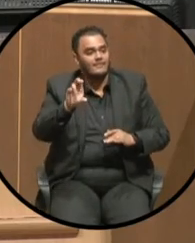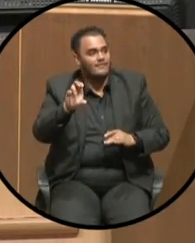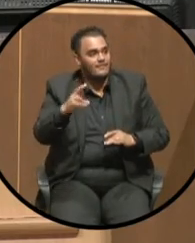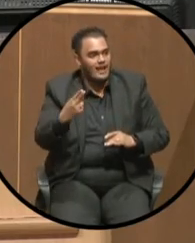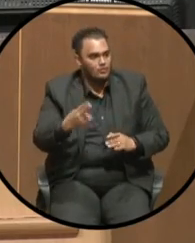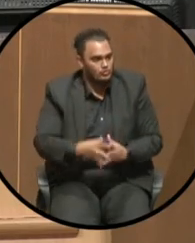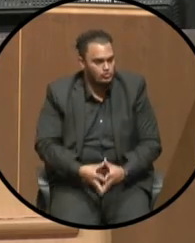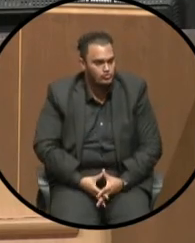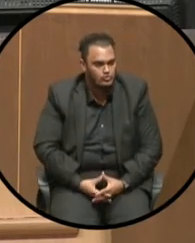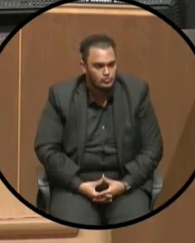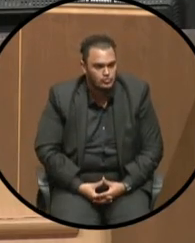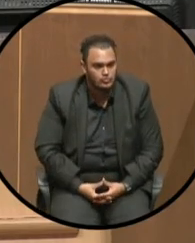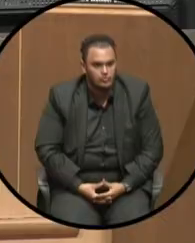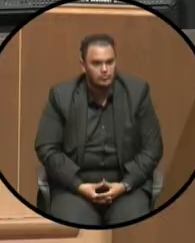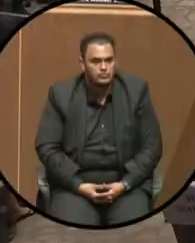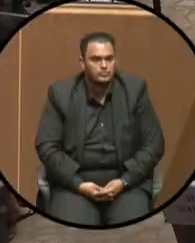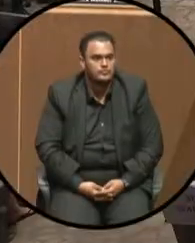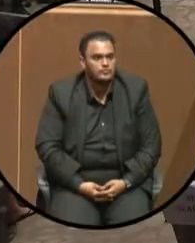to the mic.